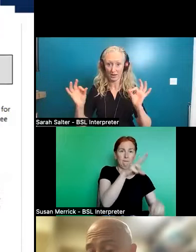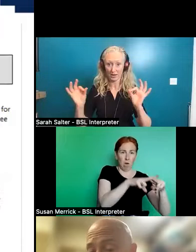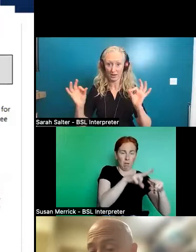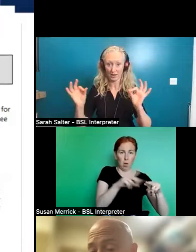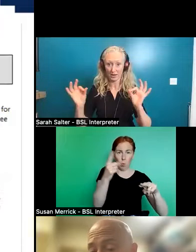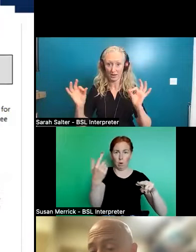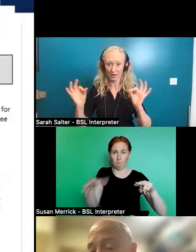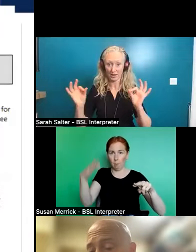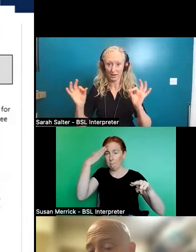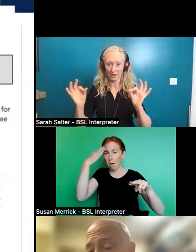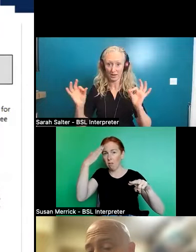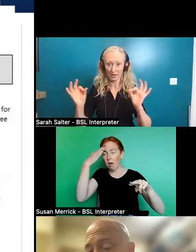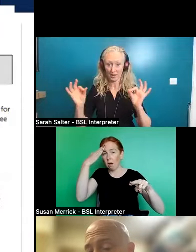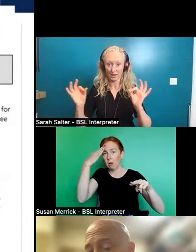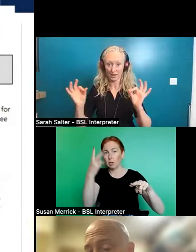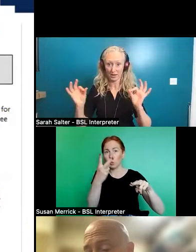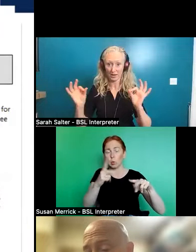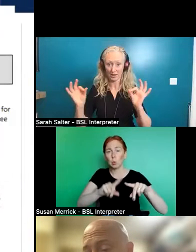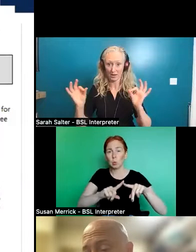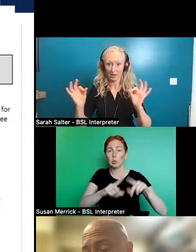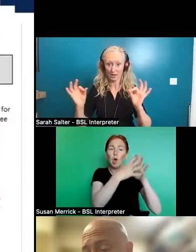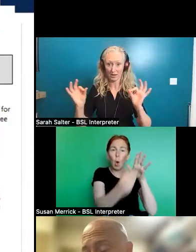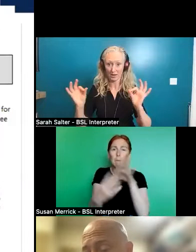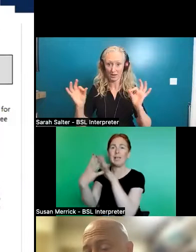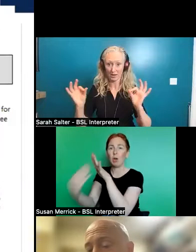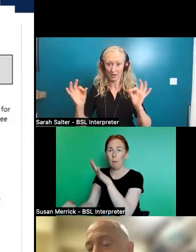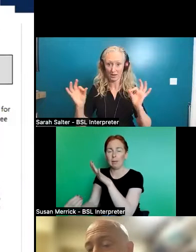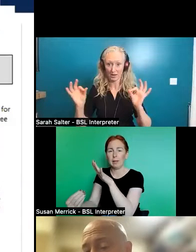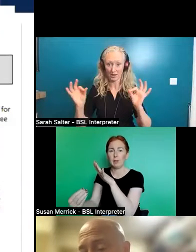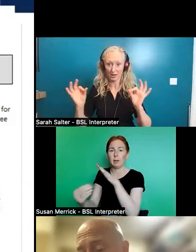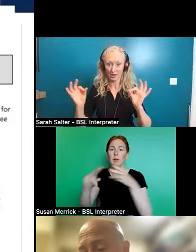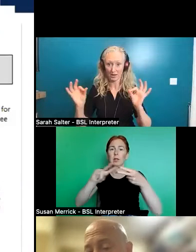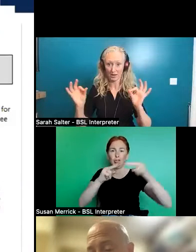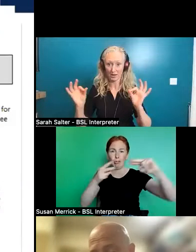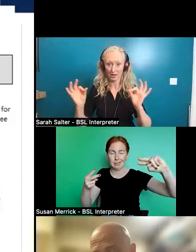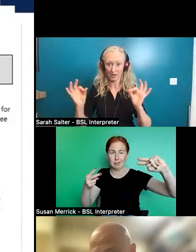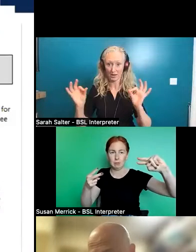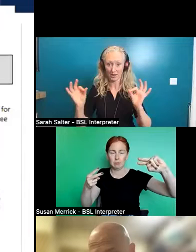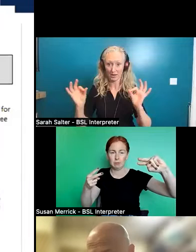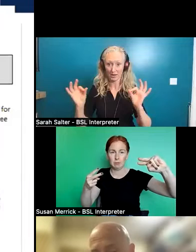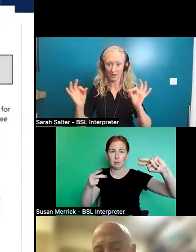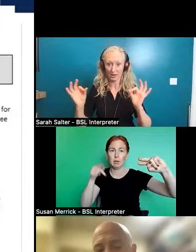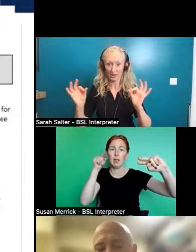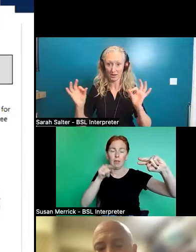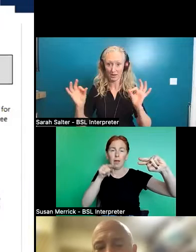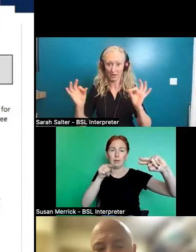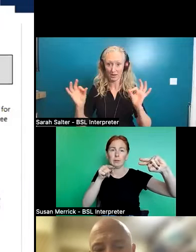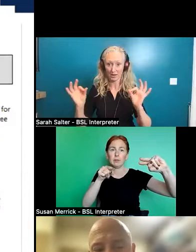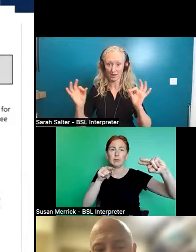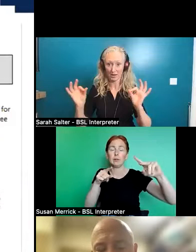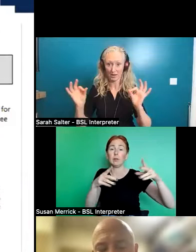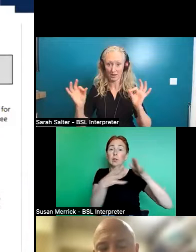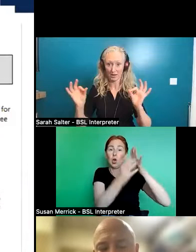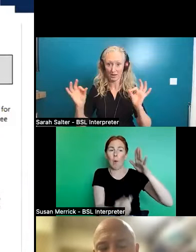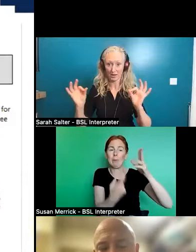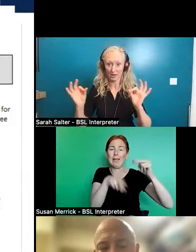other copy has got this particular spelling mistake, and it's been classified as pathogenic. If you need more